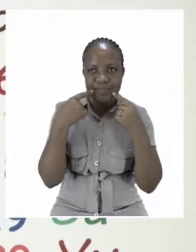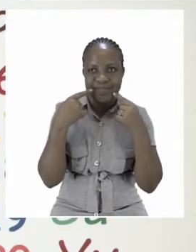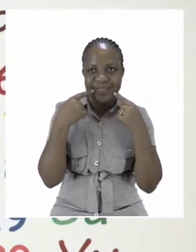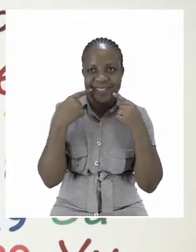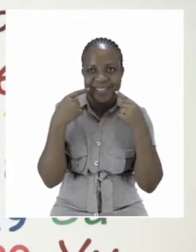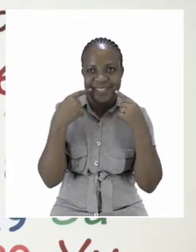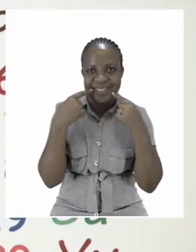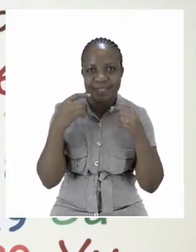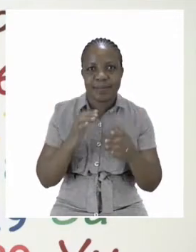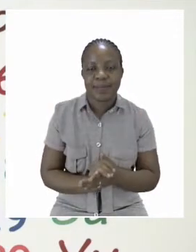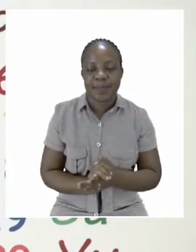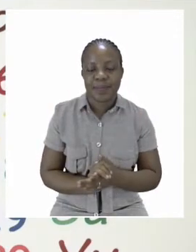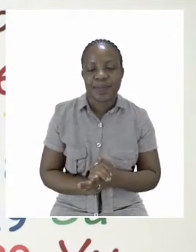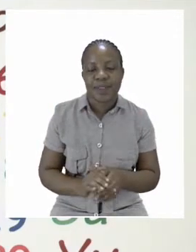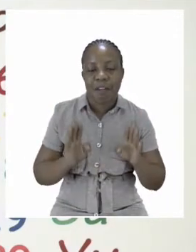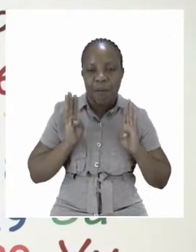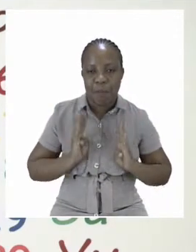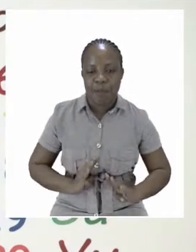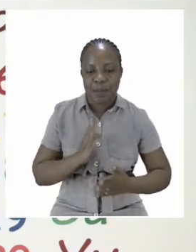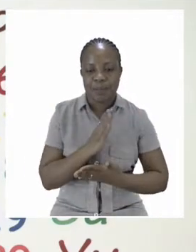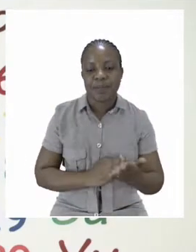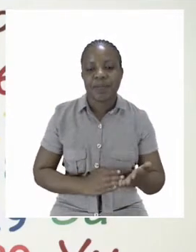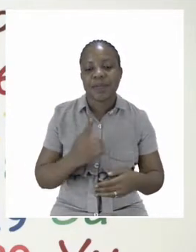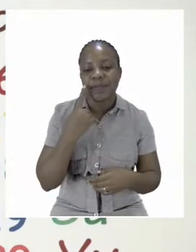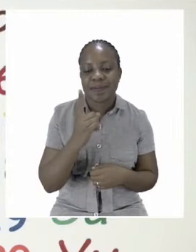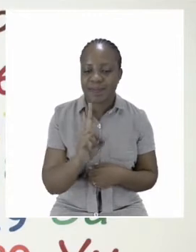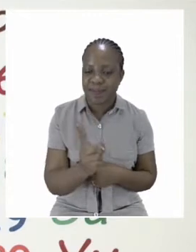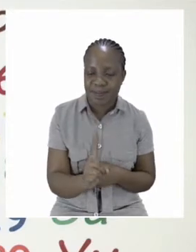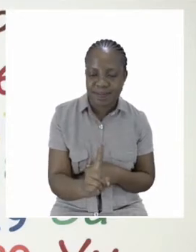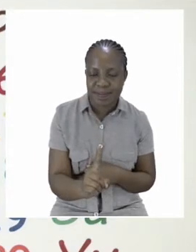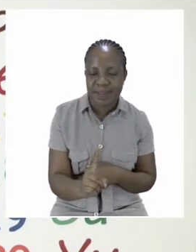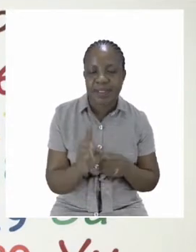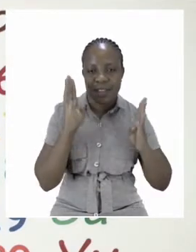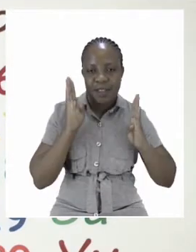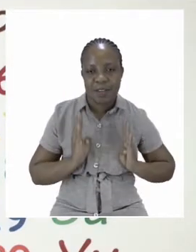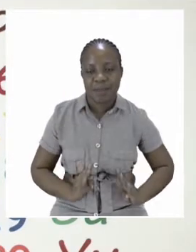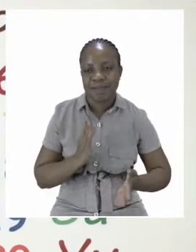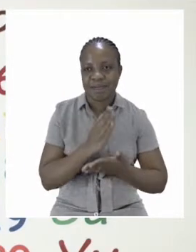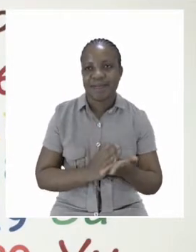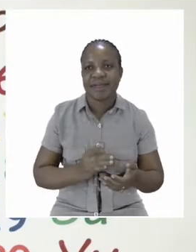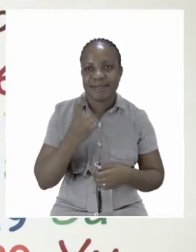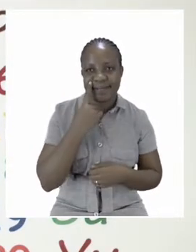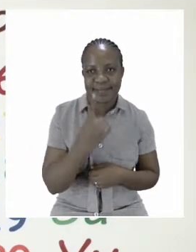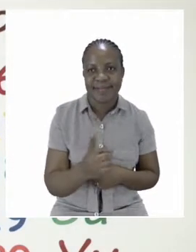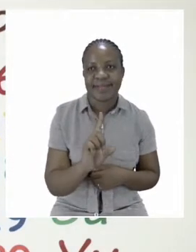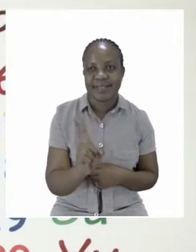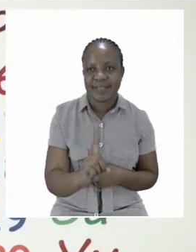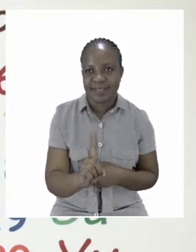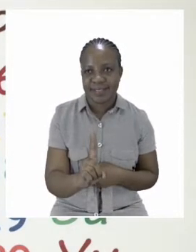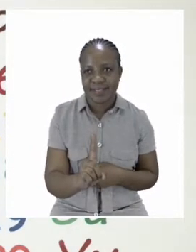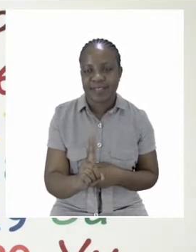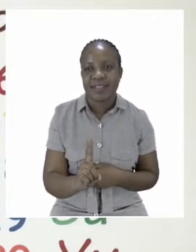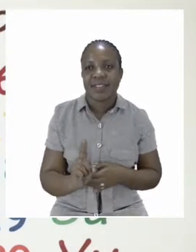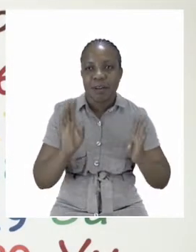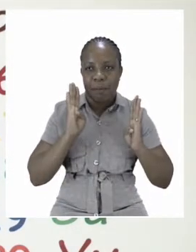What body part can you see? What body part can you see? What body